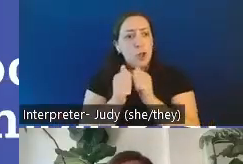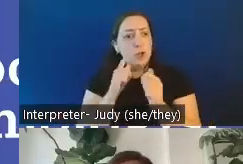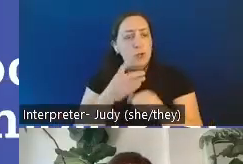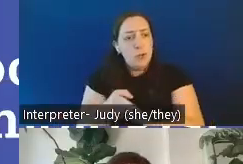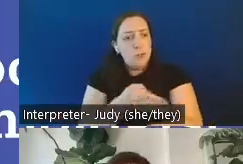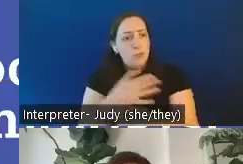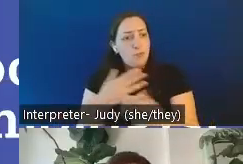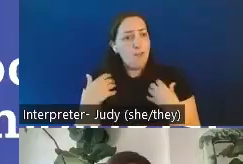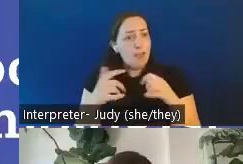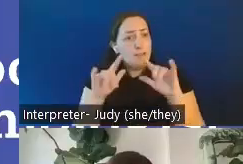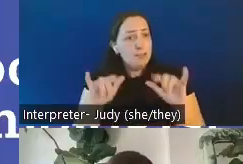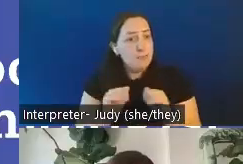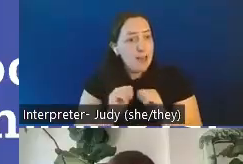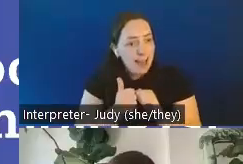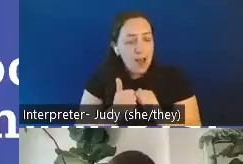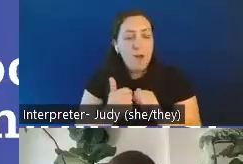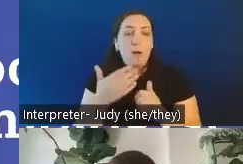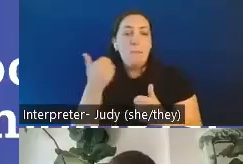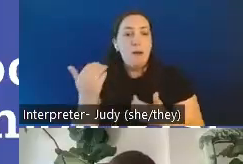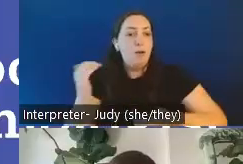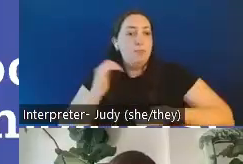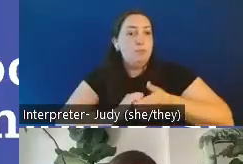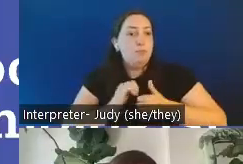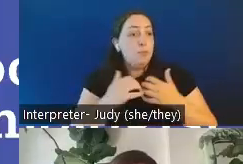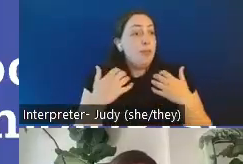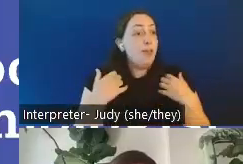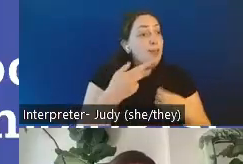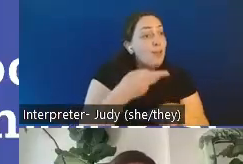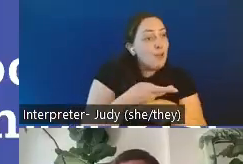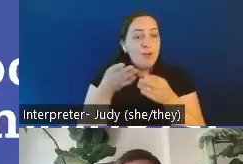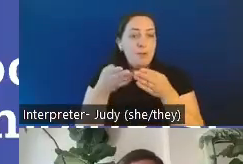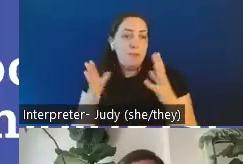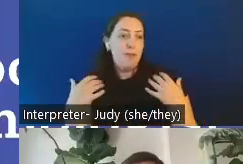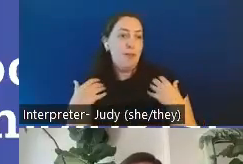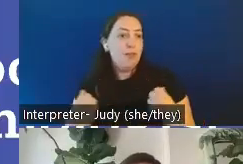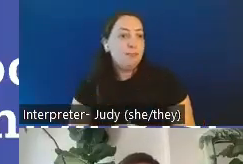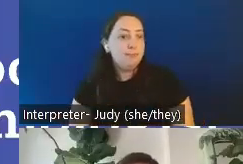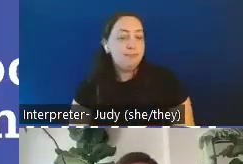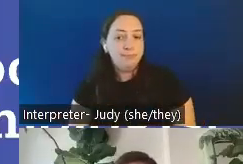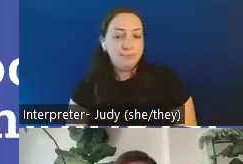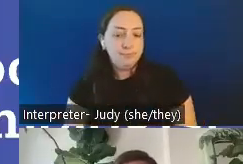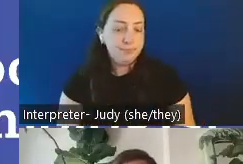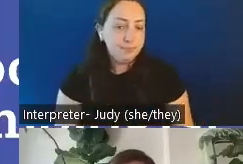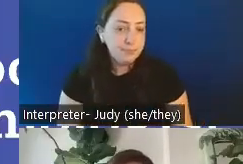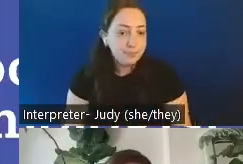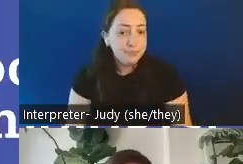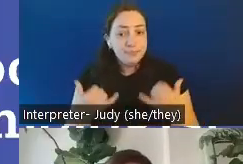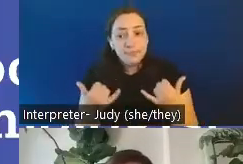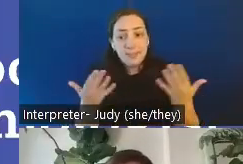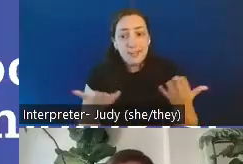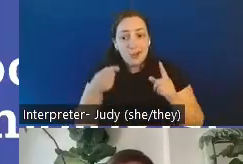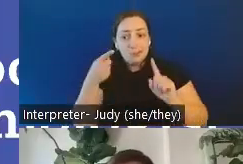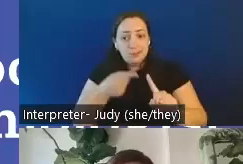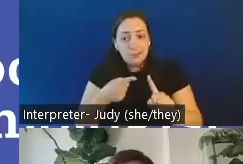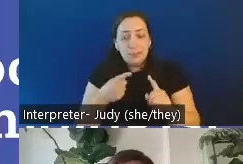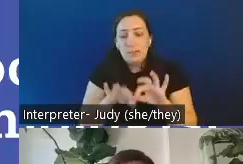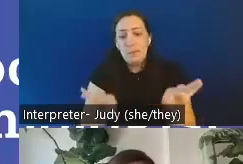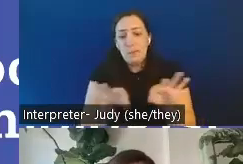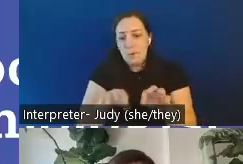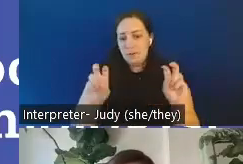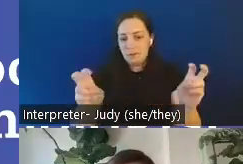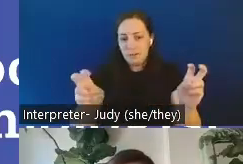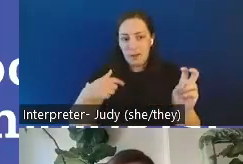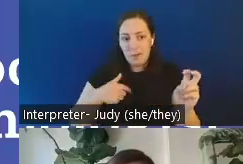better partnership between healthcare and public health. Today, we're here to talk about a really important topic on all of our minds.